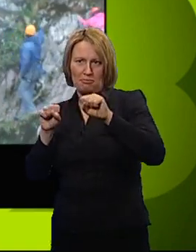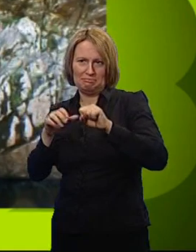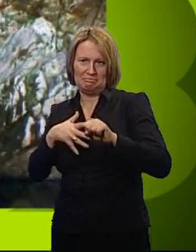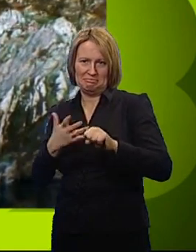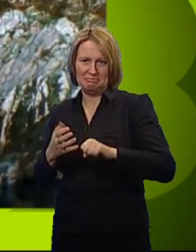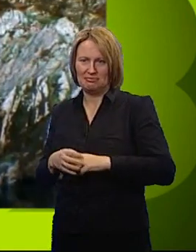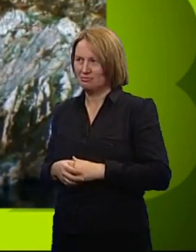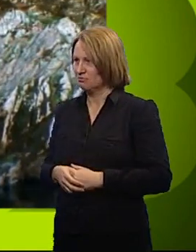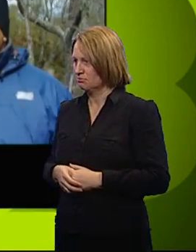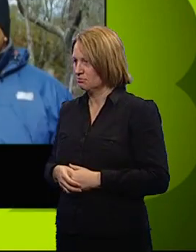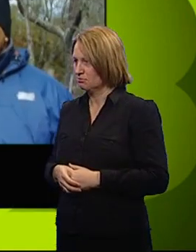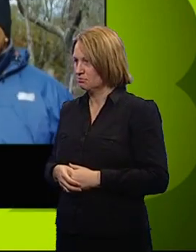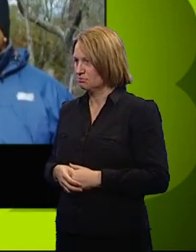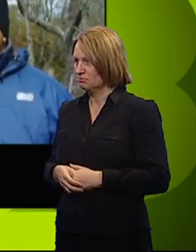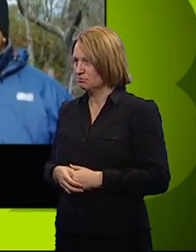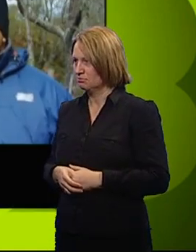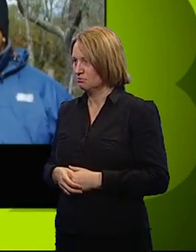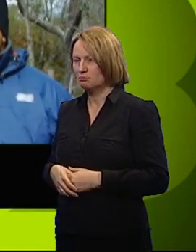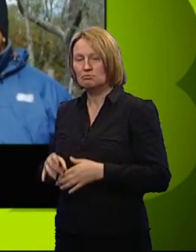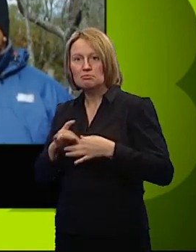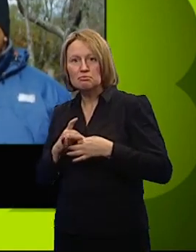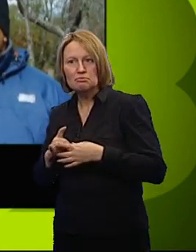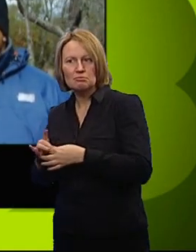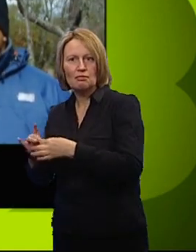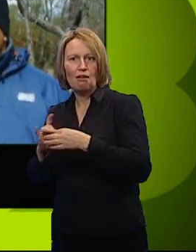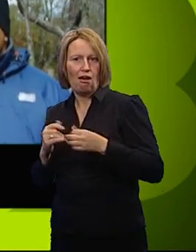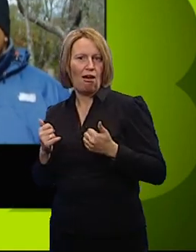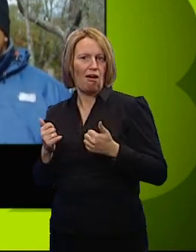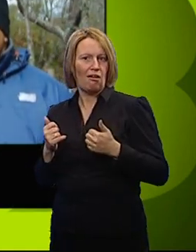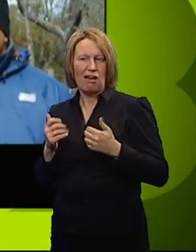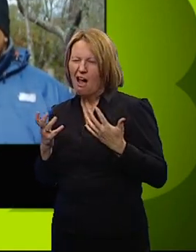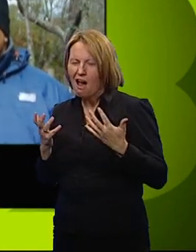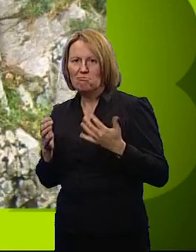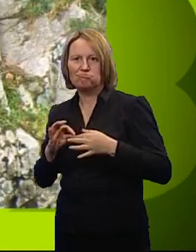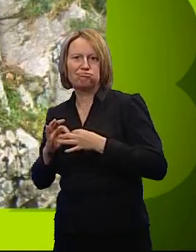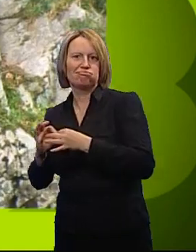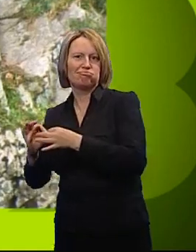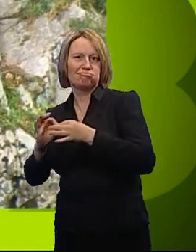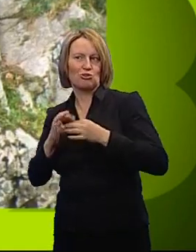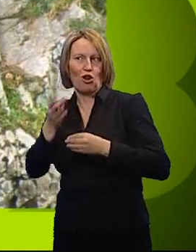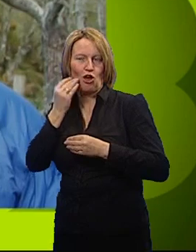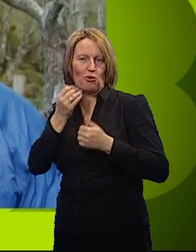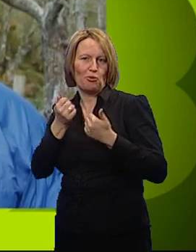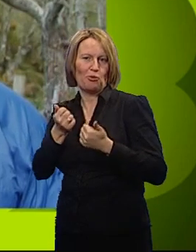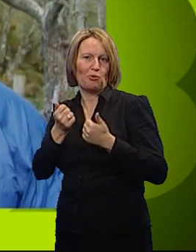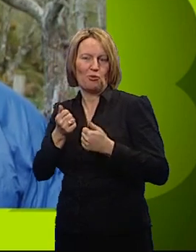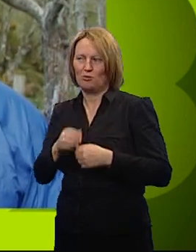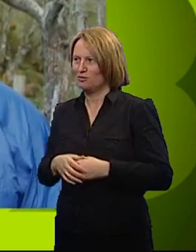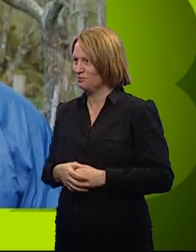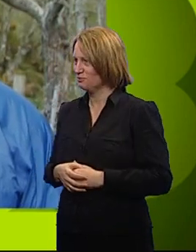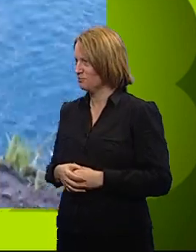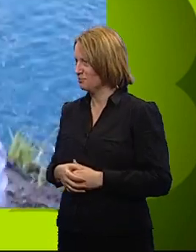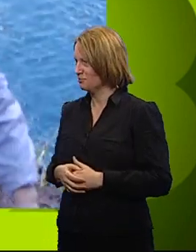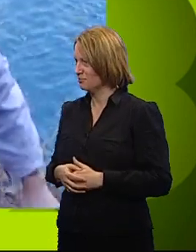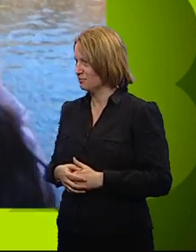rope. On parts of the course, the family had to work together, or you couldn't get around it. And it was a good learning curve for the family, I